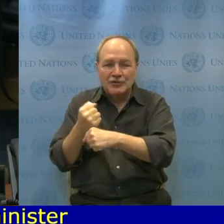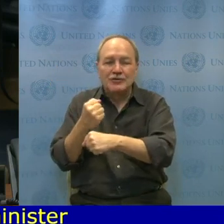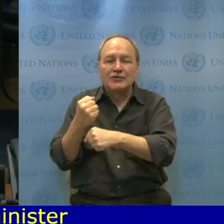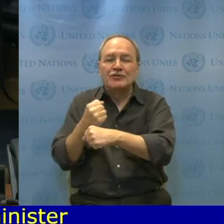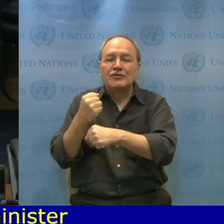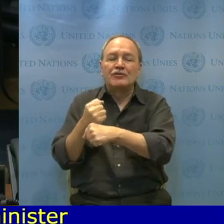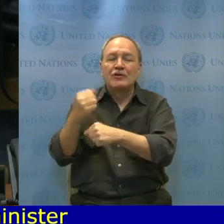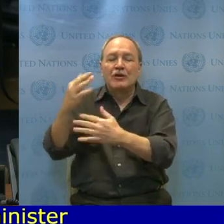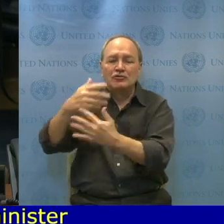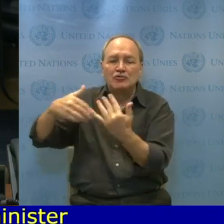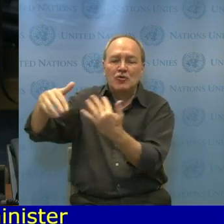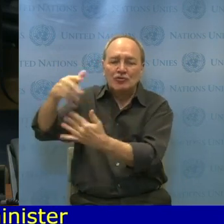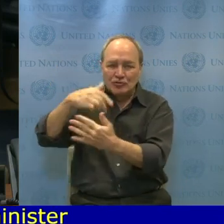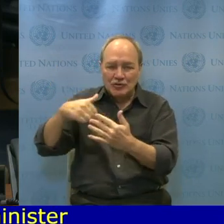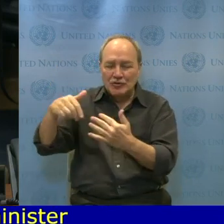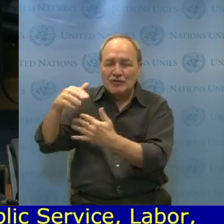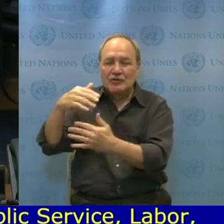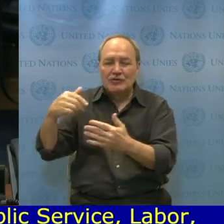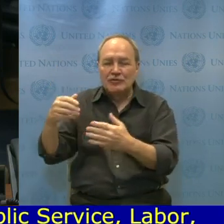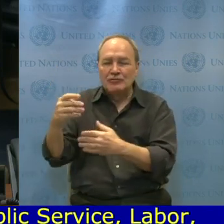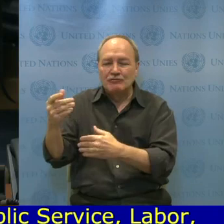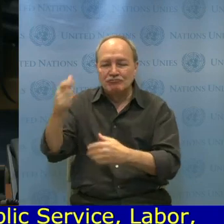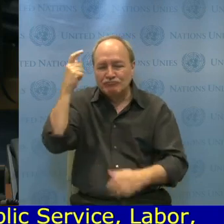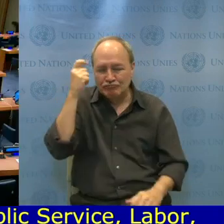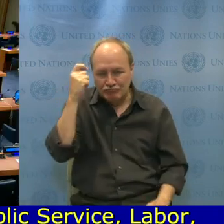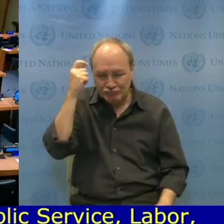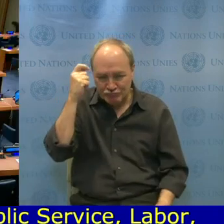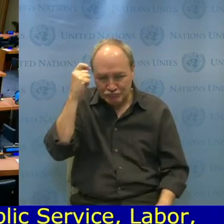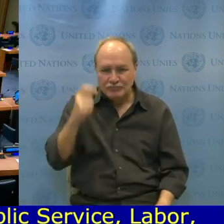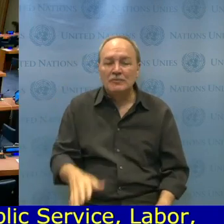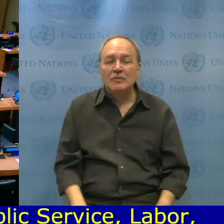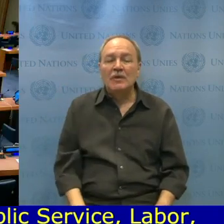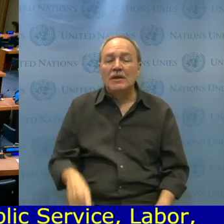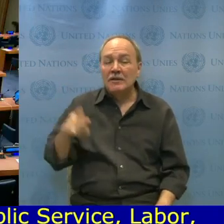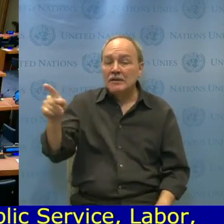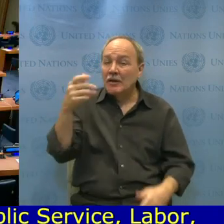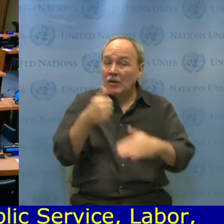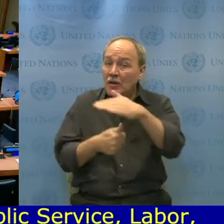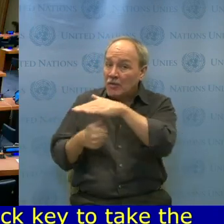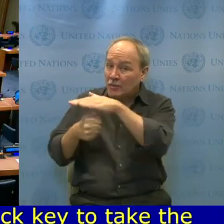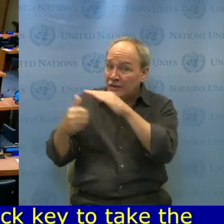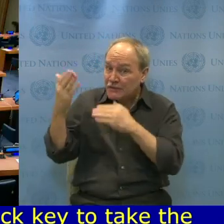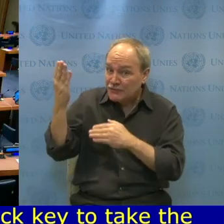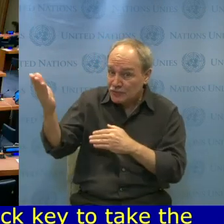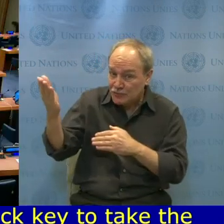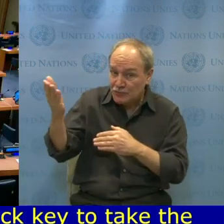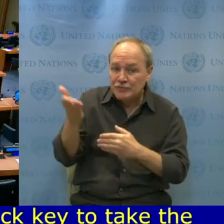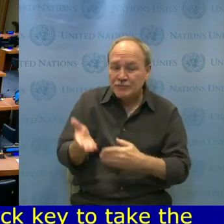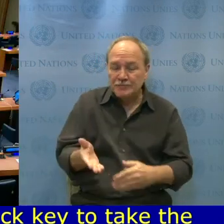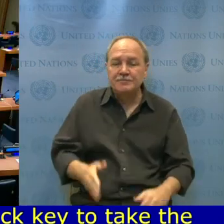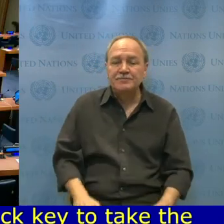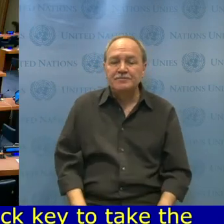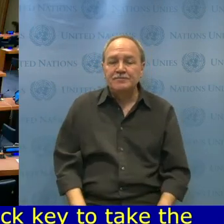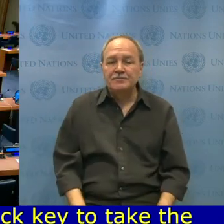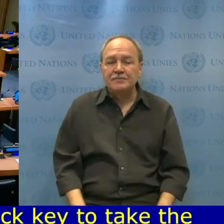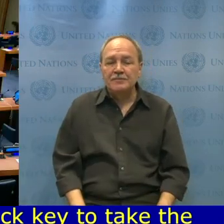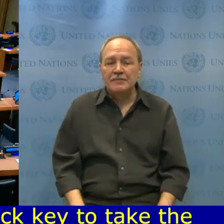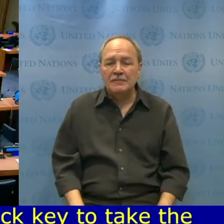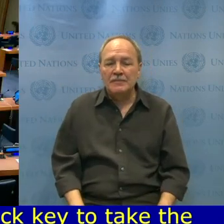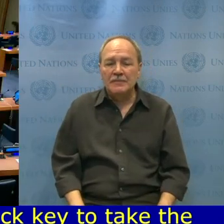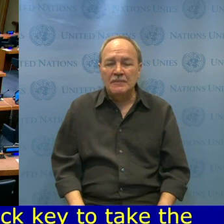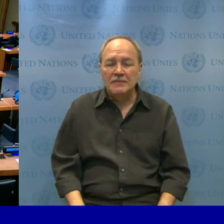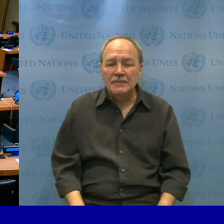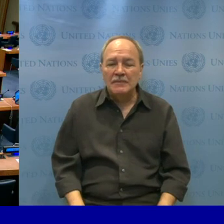Thank you, Madam Speaker. Mine is a brief comment relevant to what has been presented. Speaking from